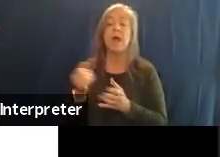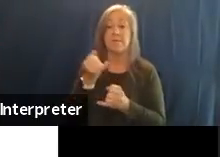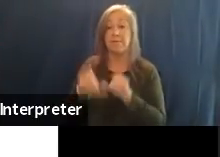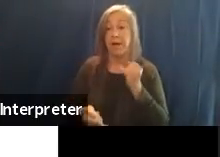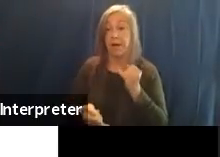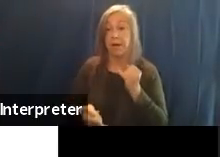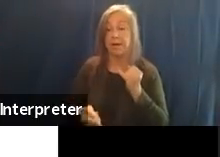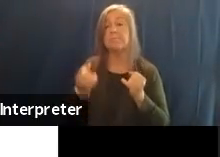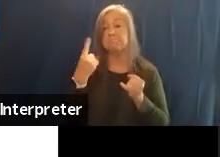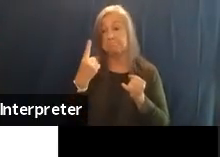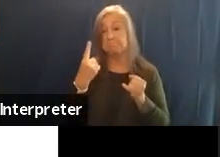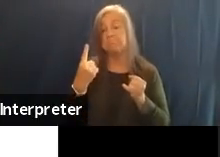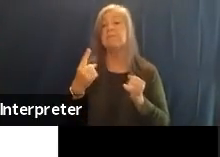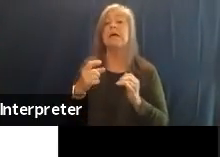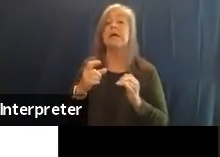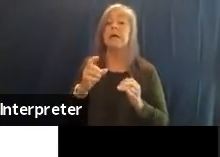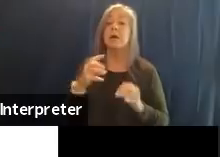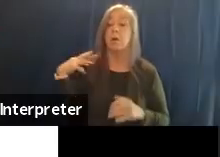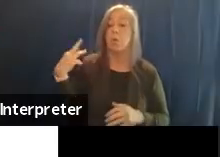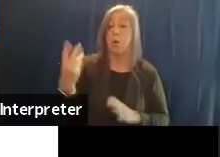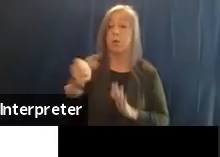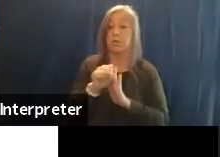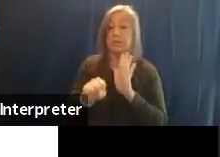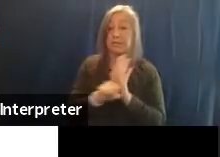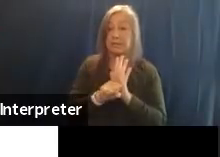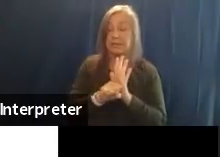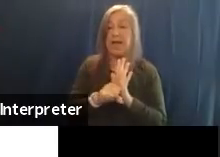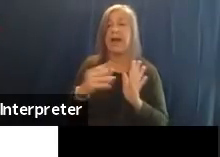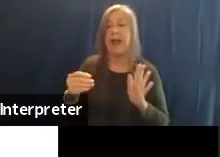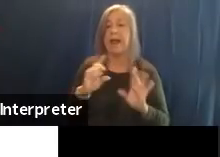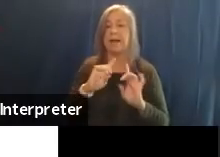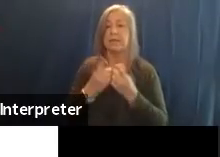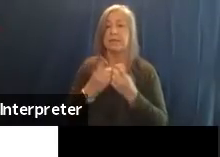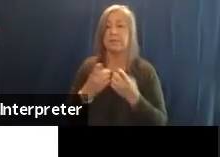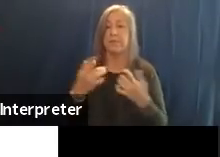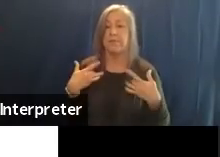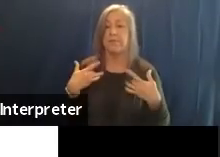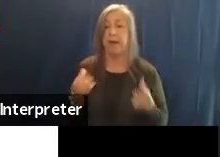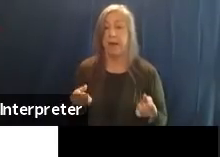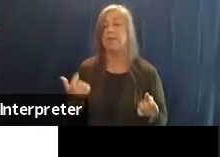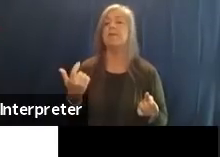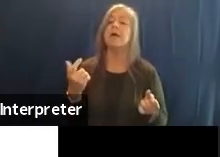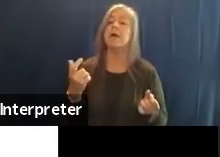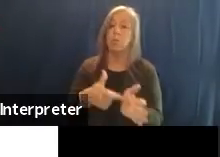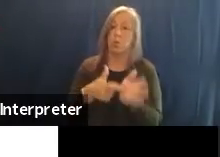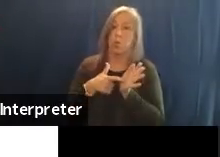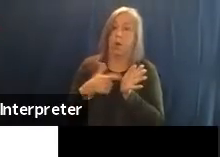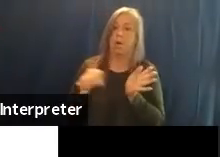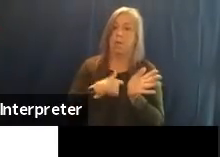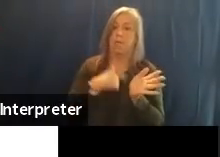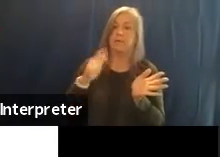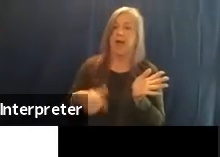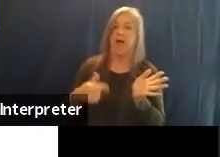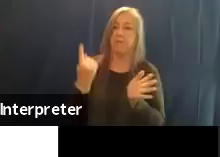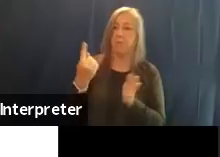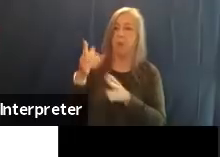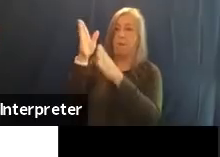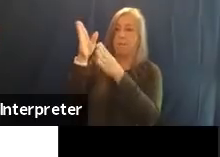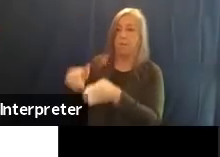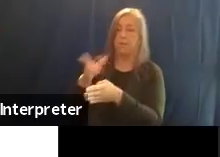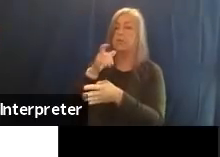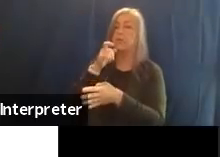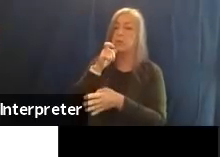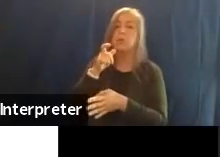Health to have a COVID-19 building supervisor for every school facility. And our principals will serve